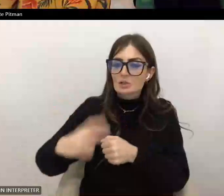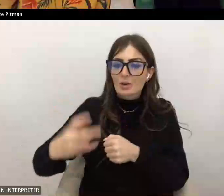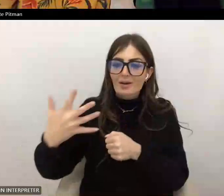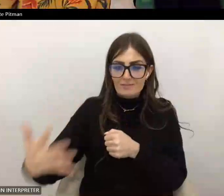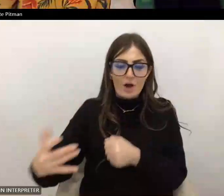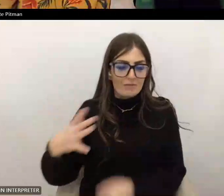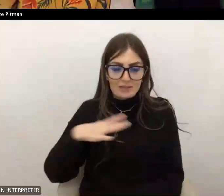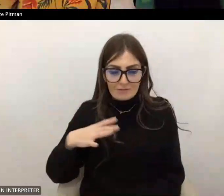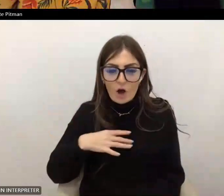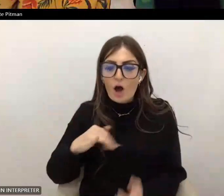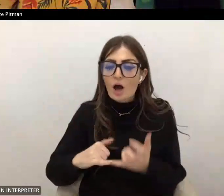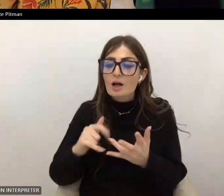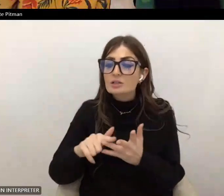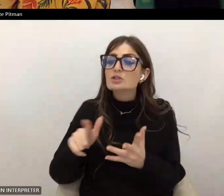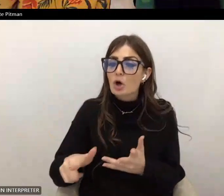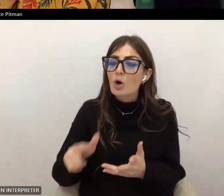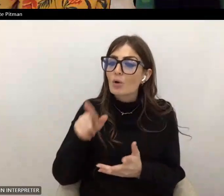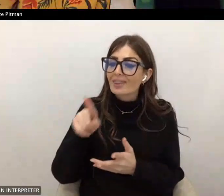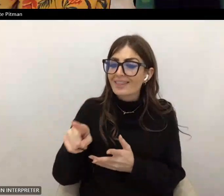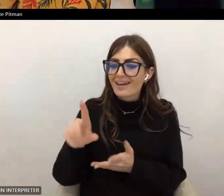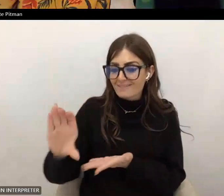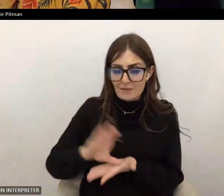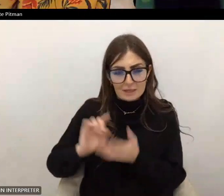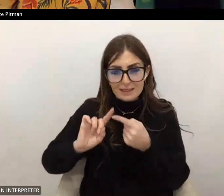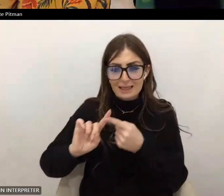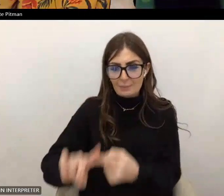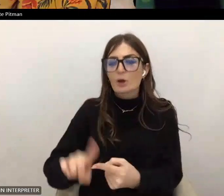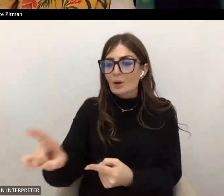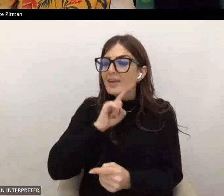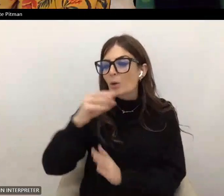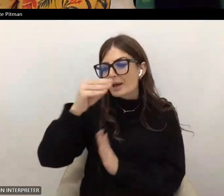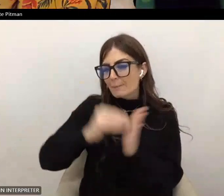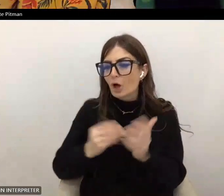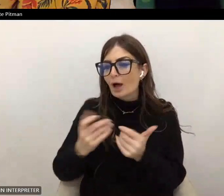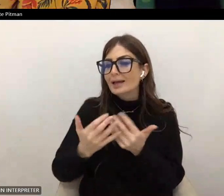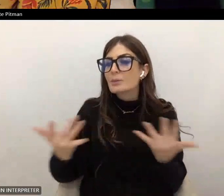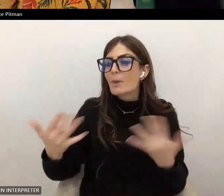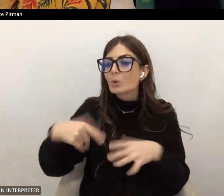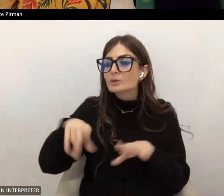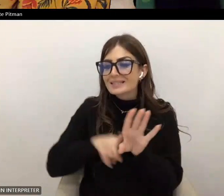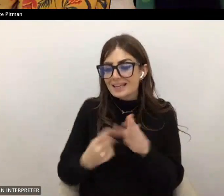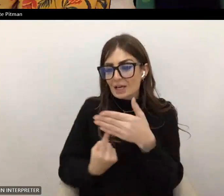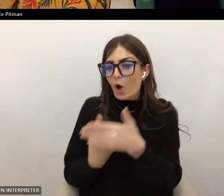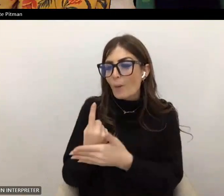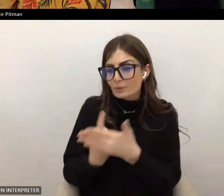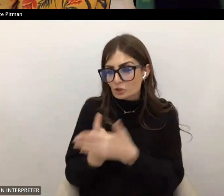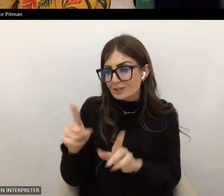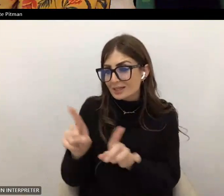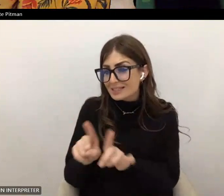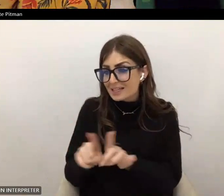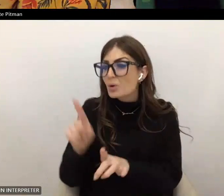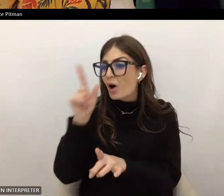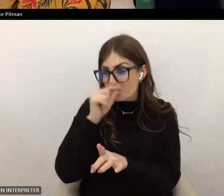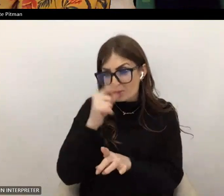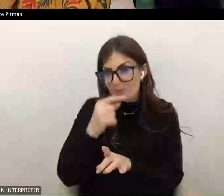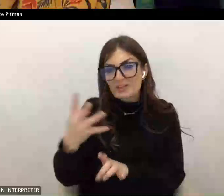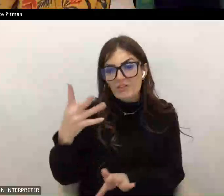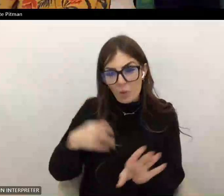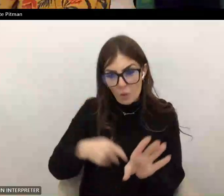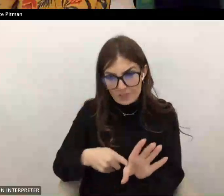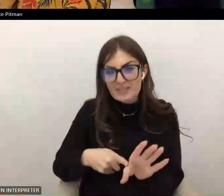RADOs, as discussed, will be applying into the multi-year opportunities and most likely into the 4-year